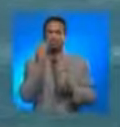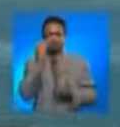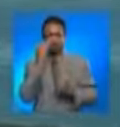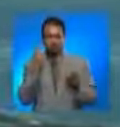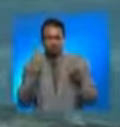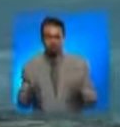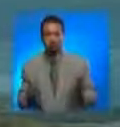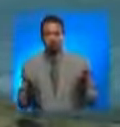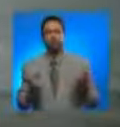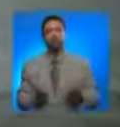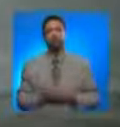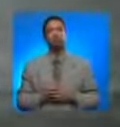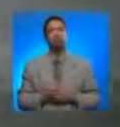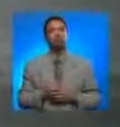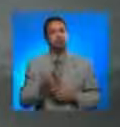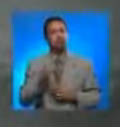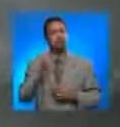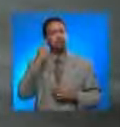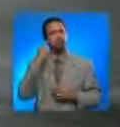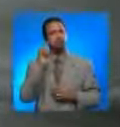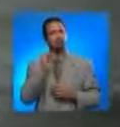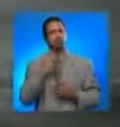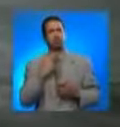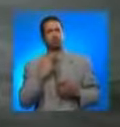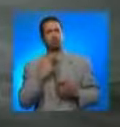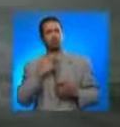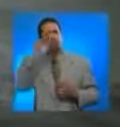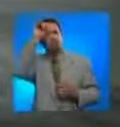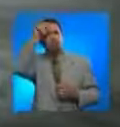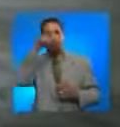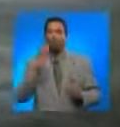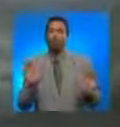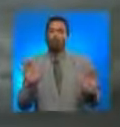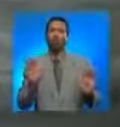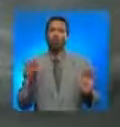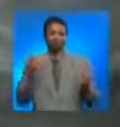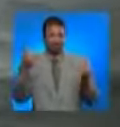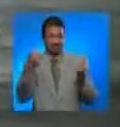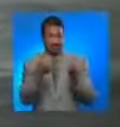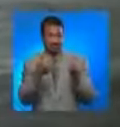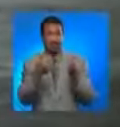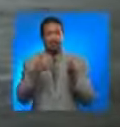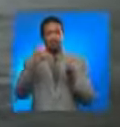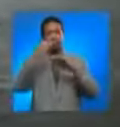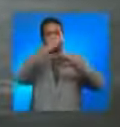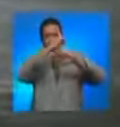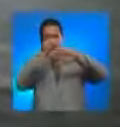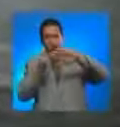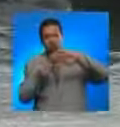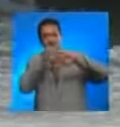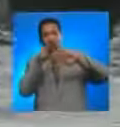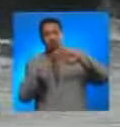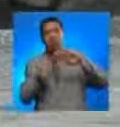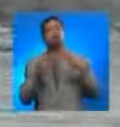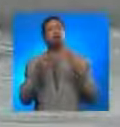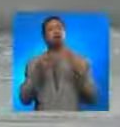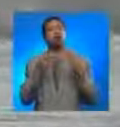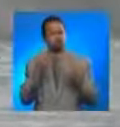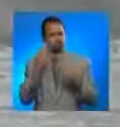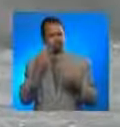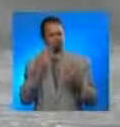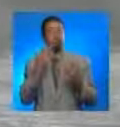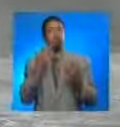immediately. Don't be deceived by small tsunami waves. They can be small in one area along the coast and be